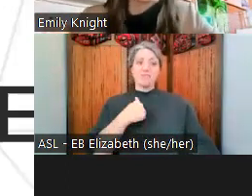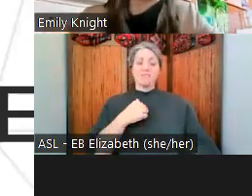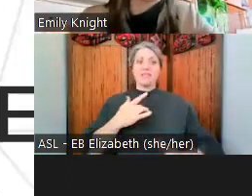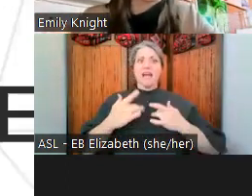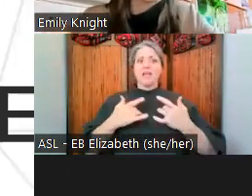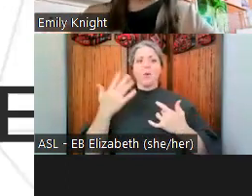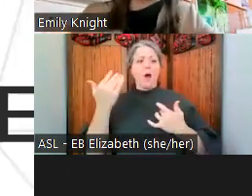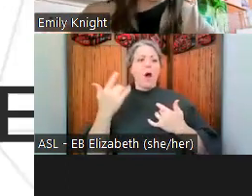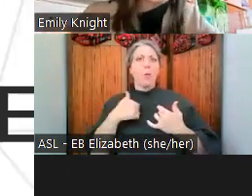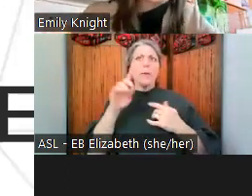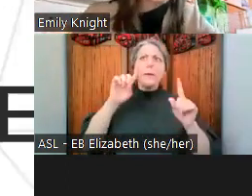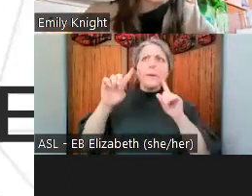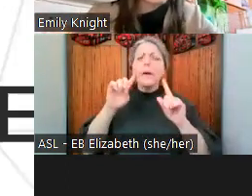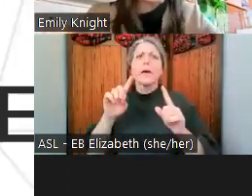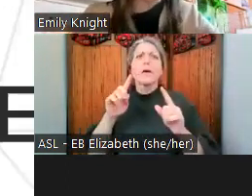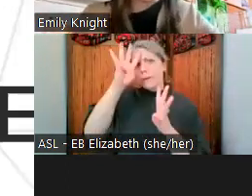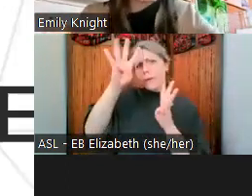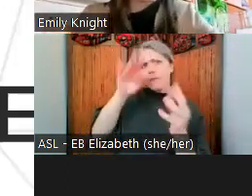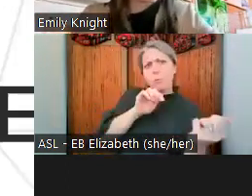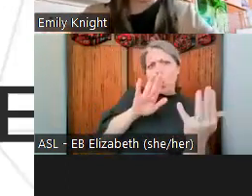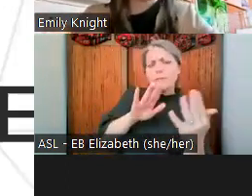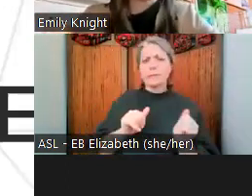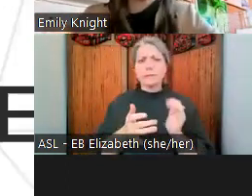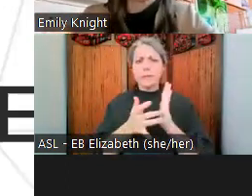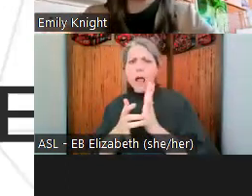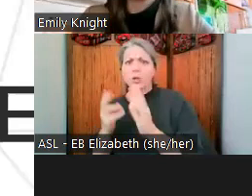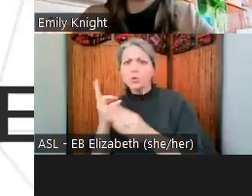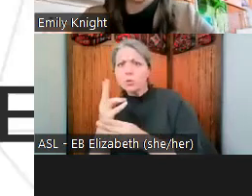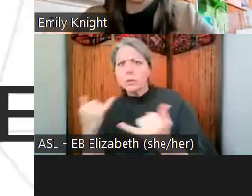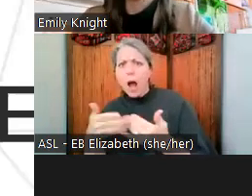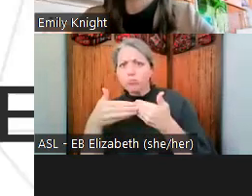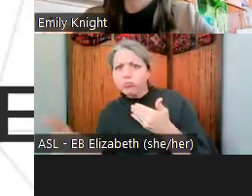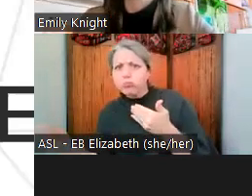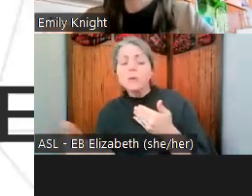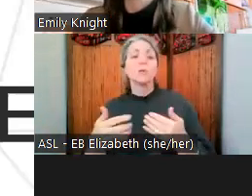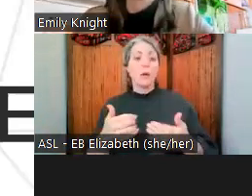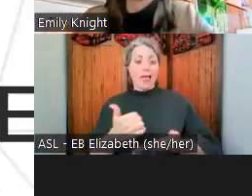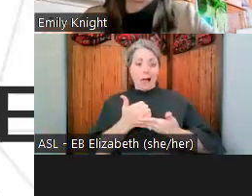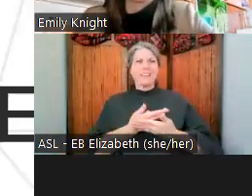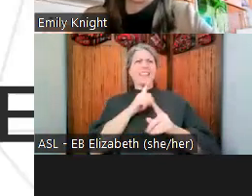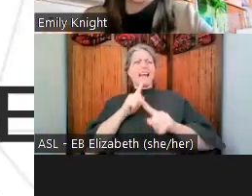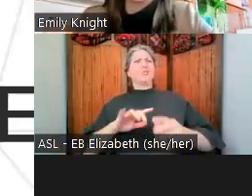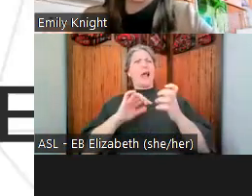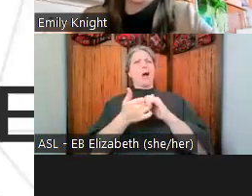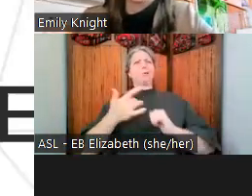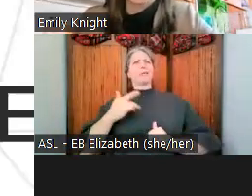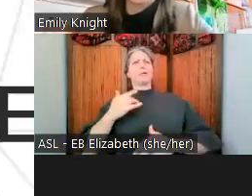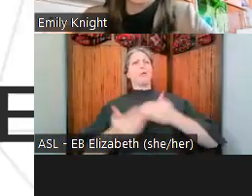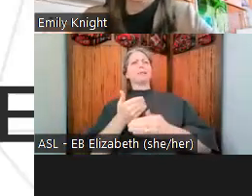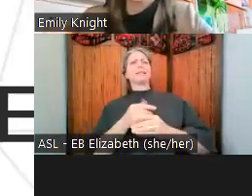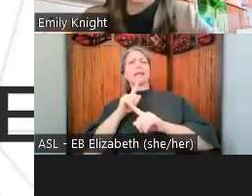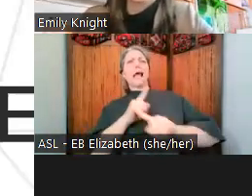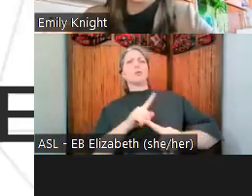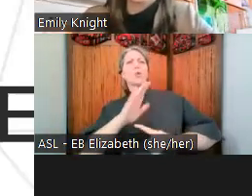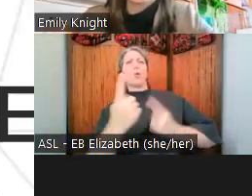hear about some of the creative approaches and technologies that are being used to help us answer questions about sensory processing in ways that are